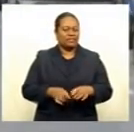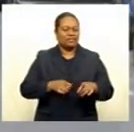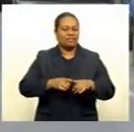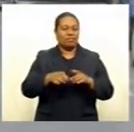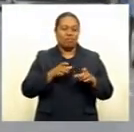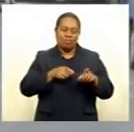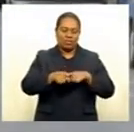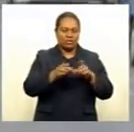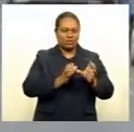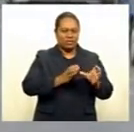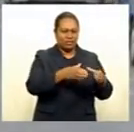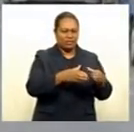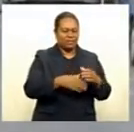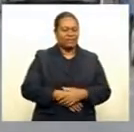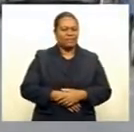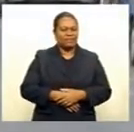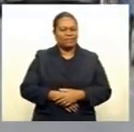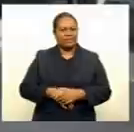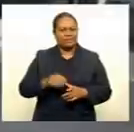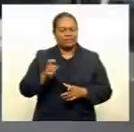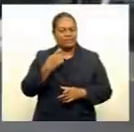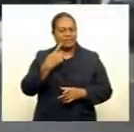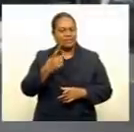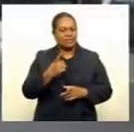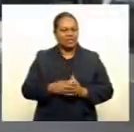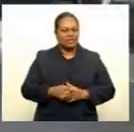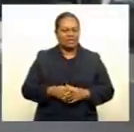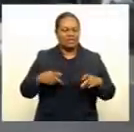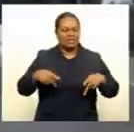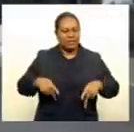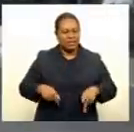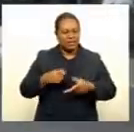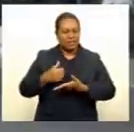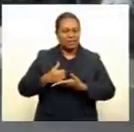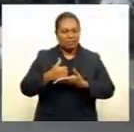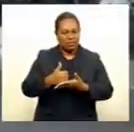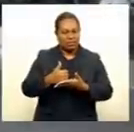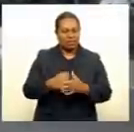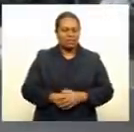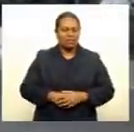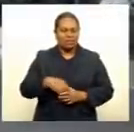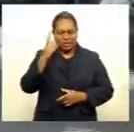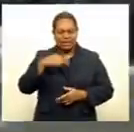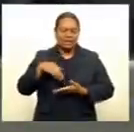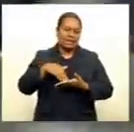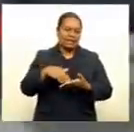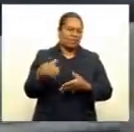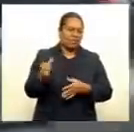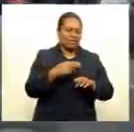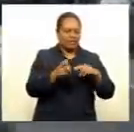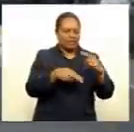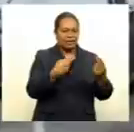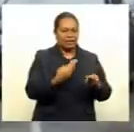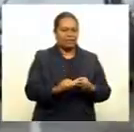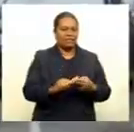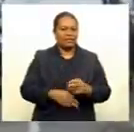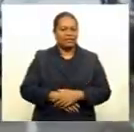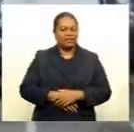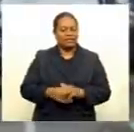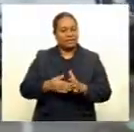groups. Ali adds in this regard, continued fiscal support will be crucial to ease the burden on households and firms. The